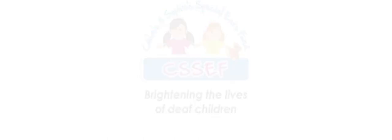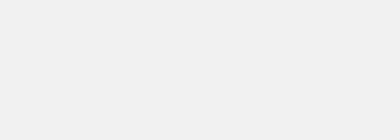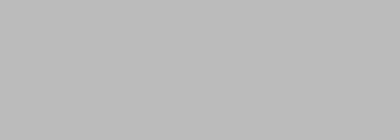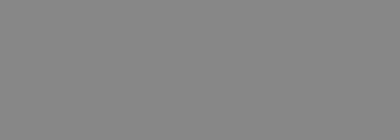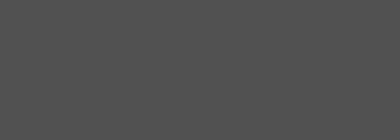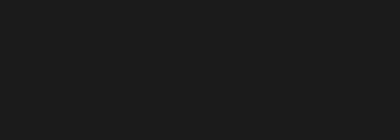I The